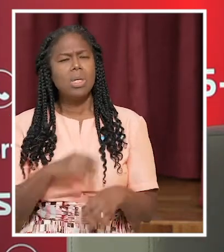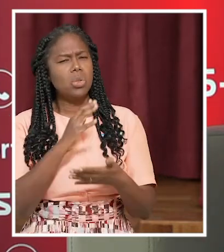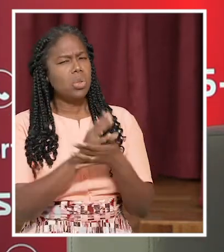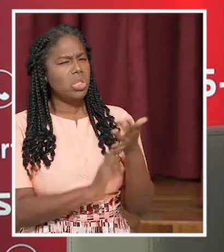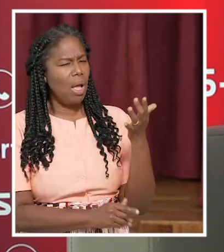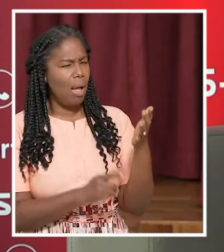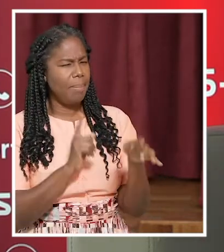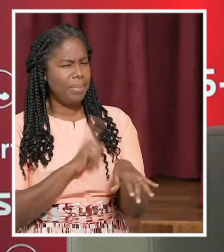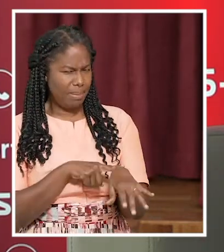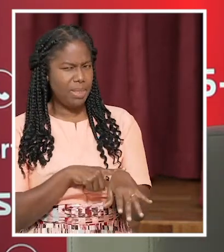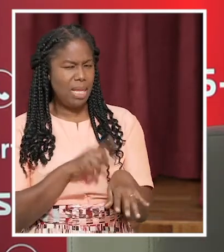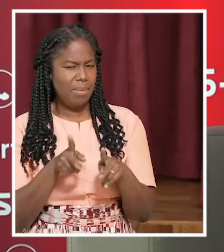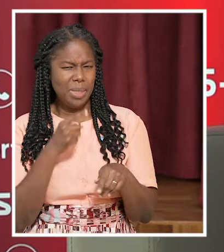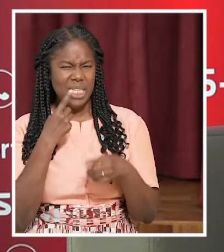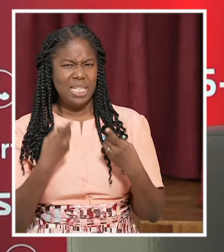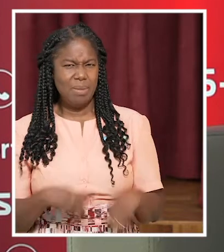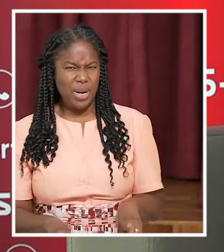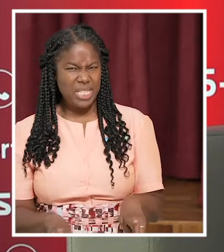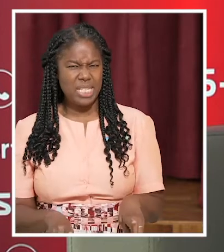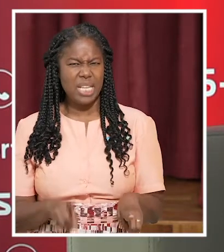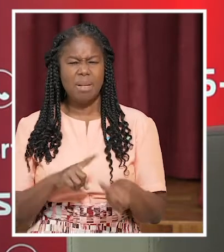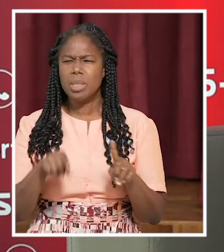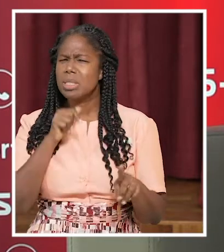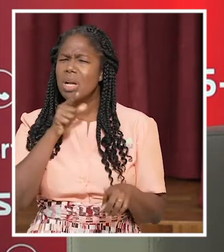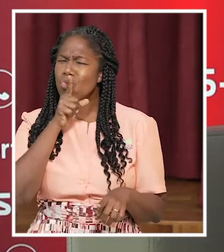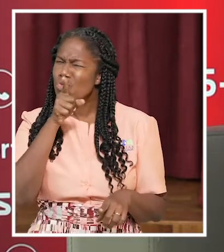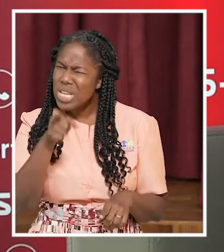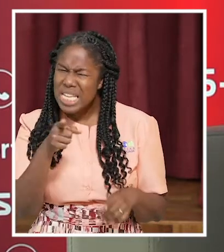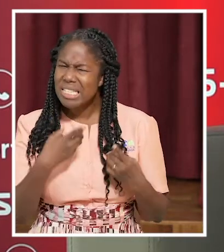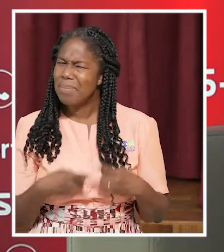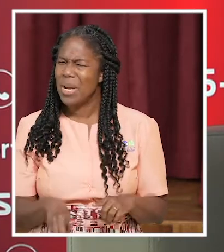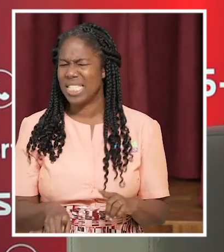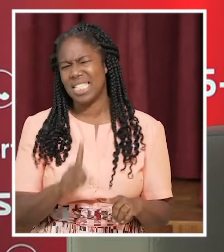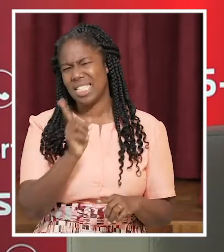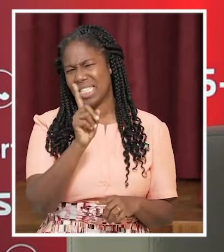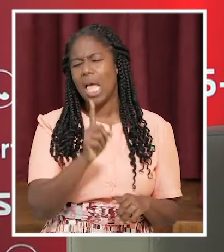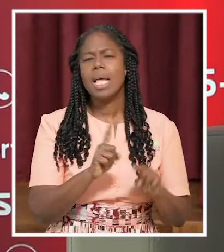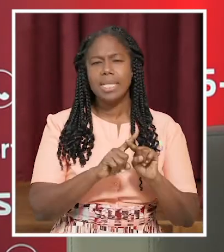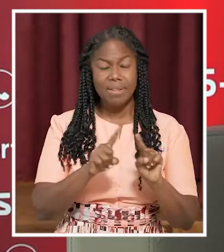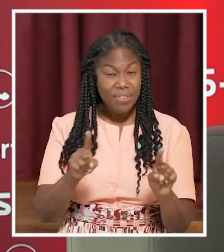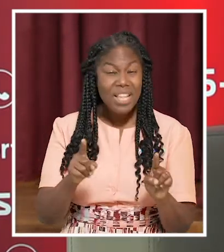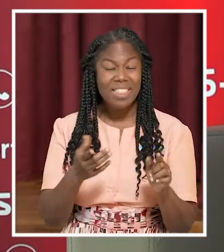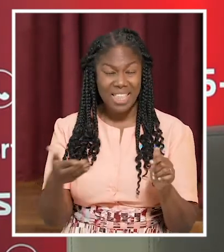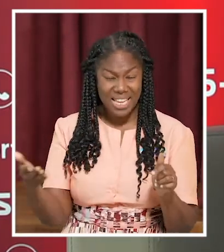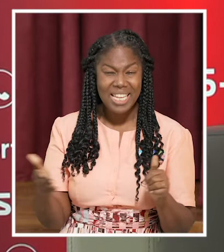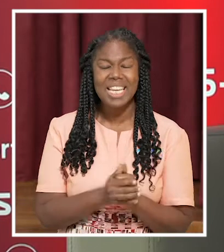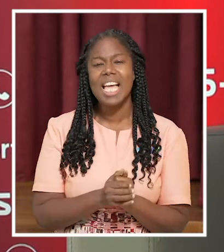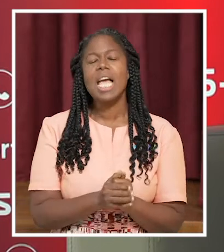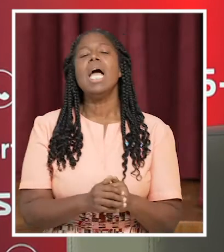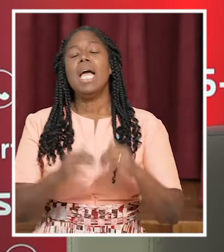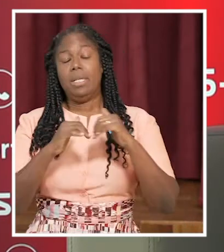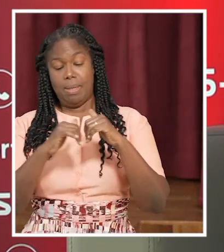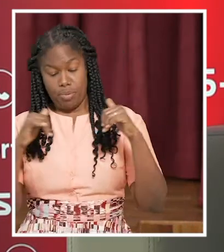be sadness. I'm just sad, I lost my job, but you're not depressed. Okay? So there's a big difference. There's a difference between sadness and